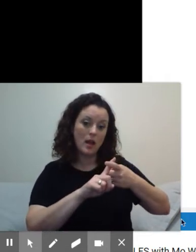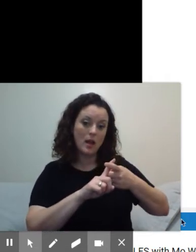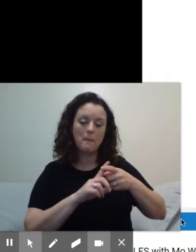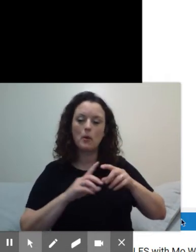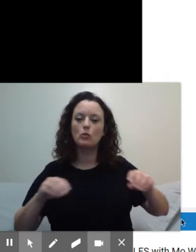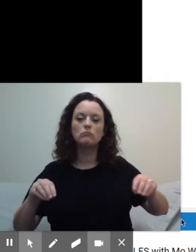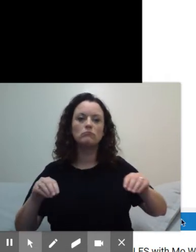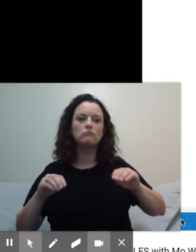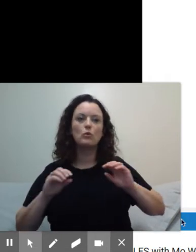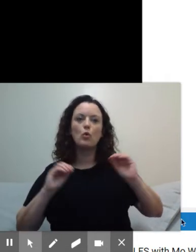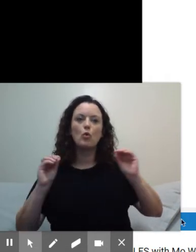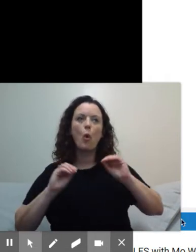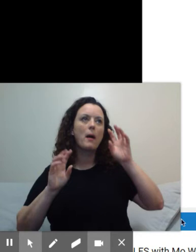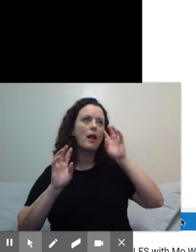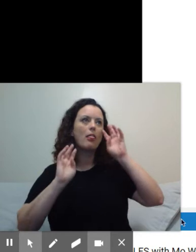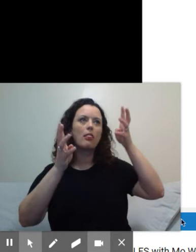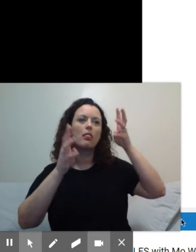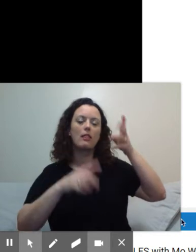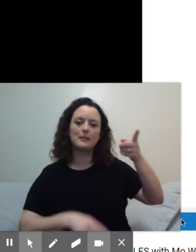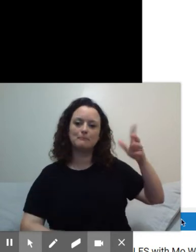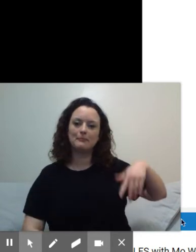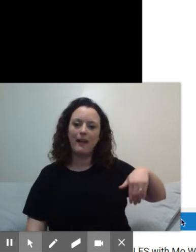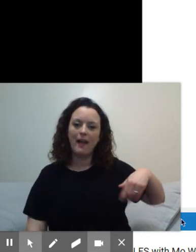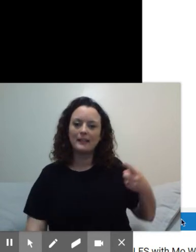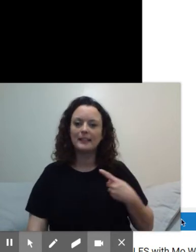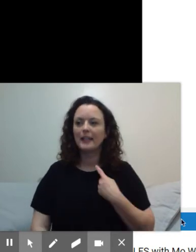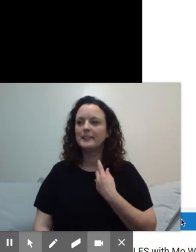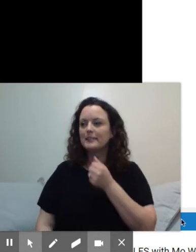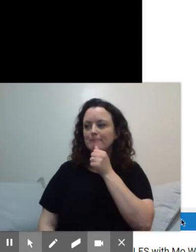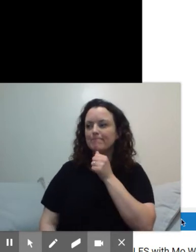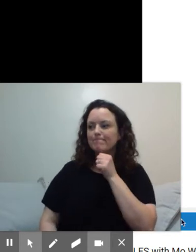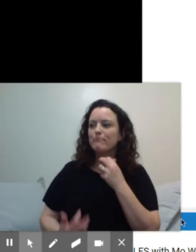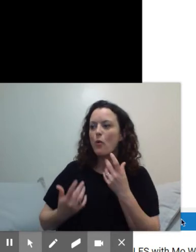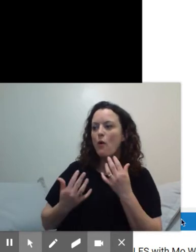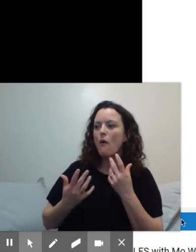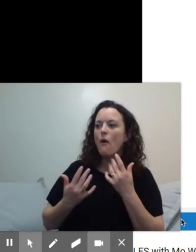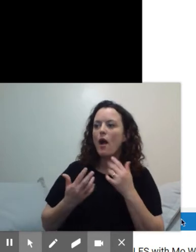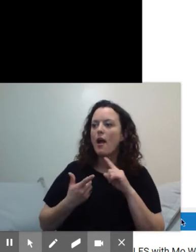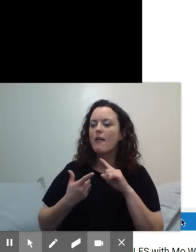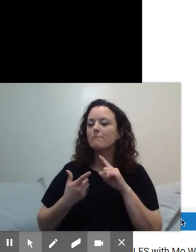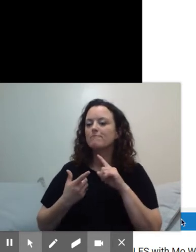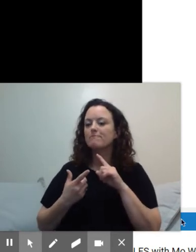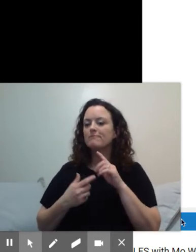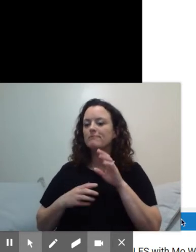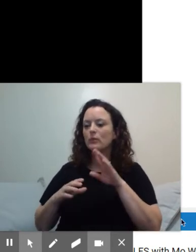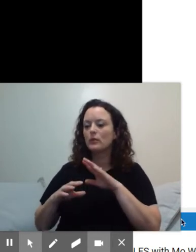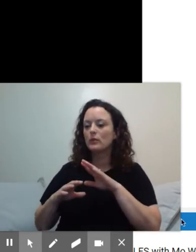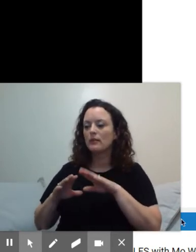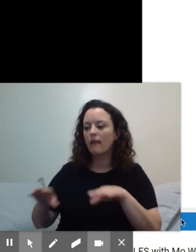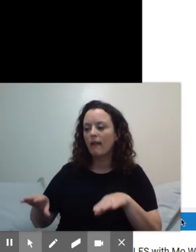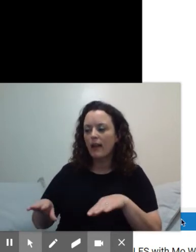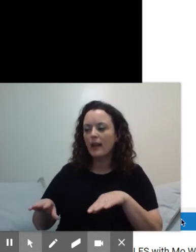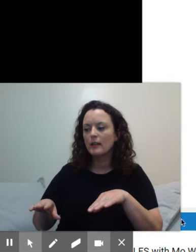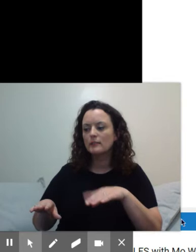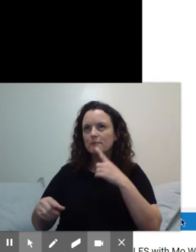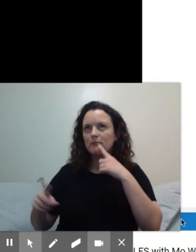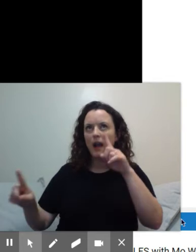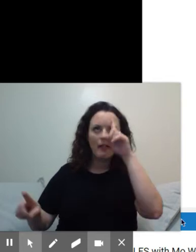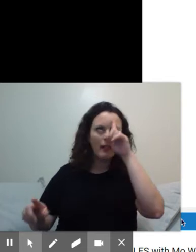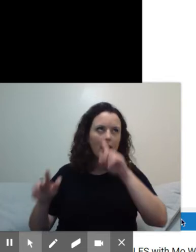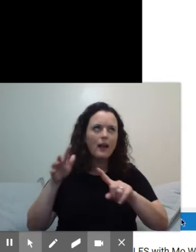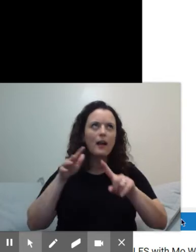yet. And he's waiting for a child to imagine him. And so he gets tired of